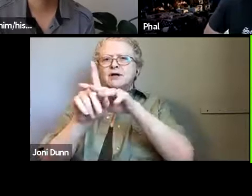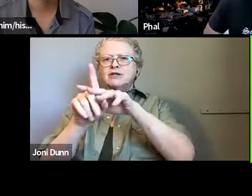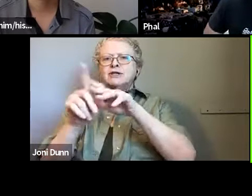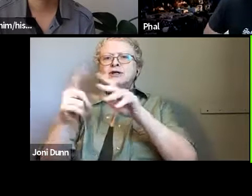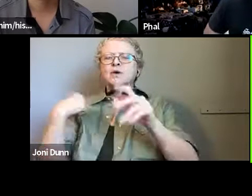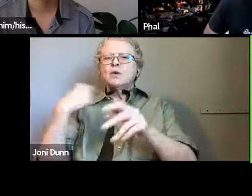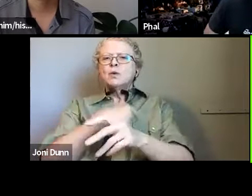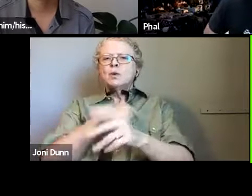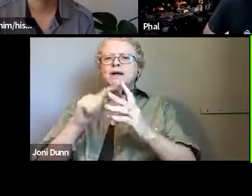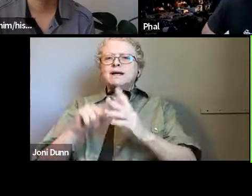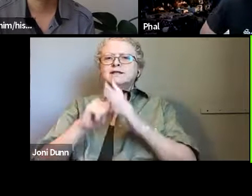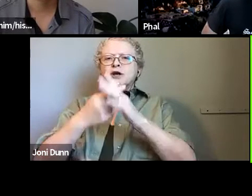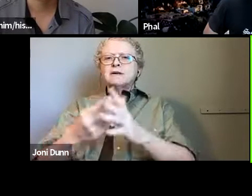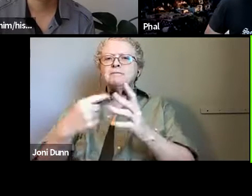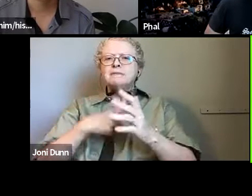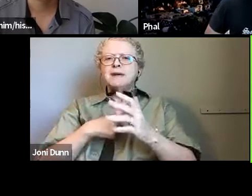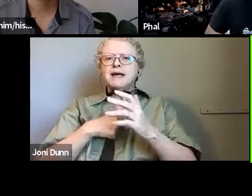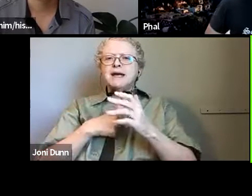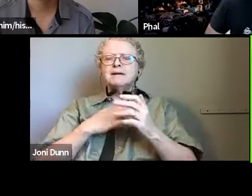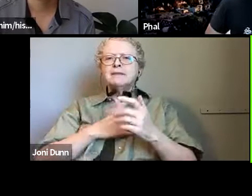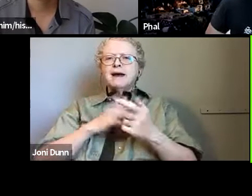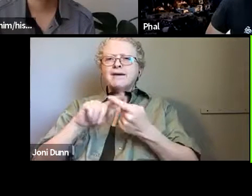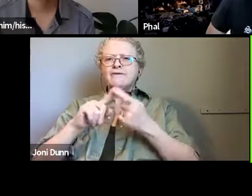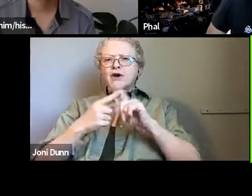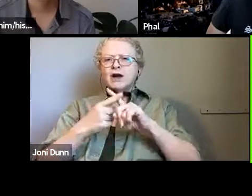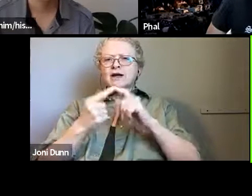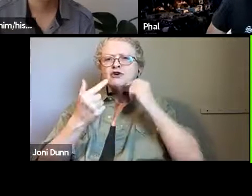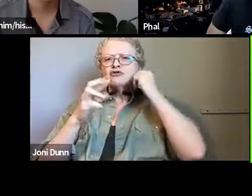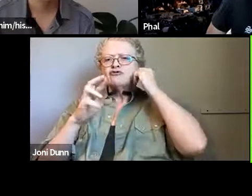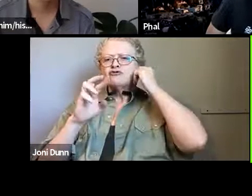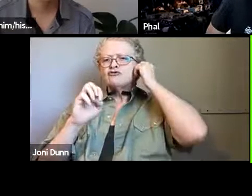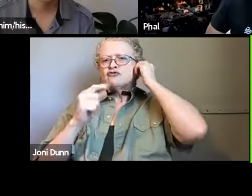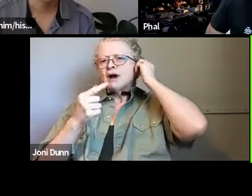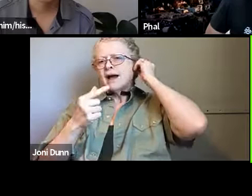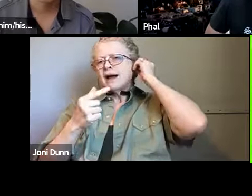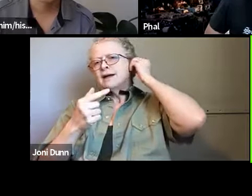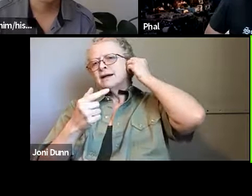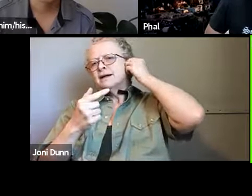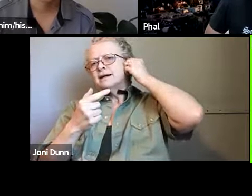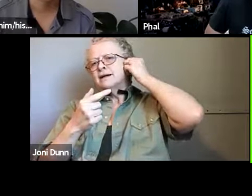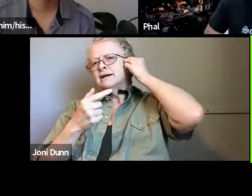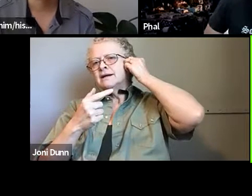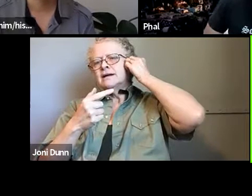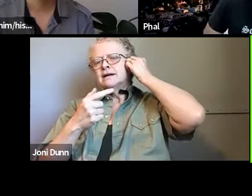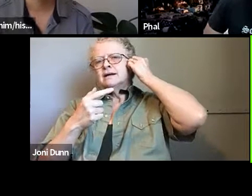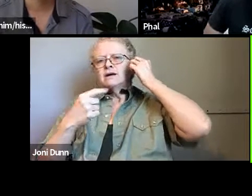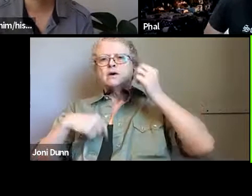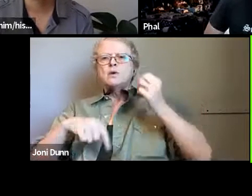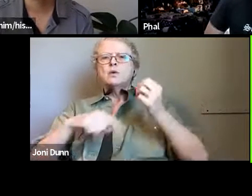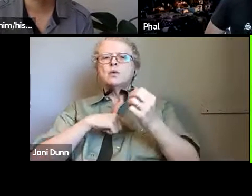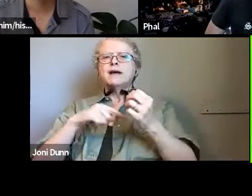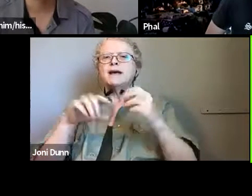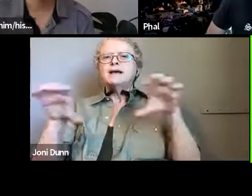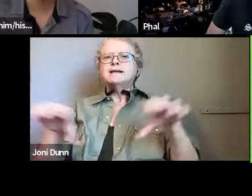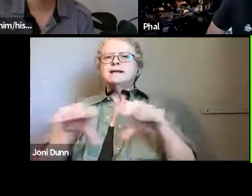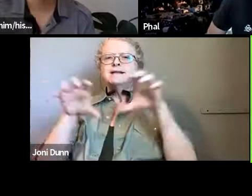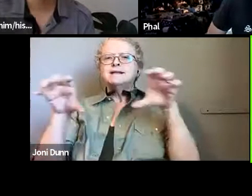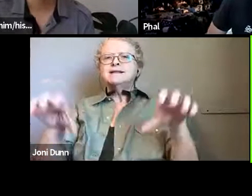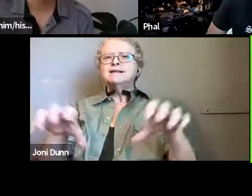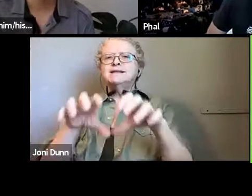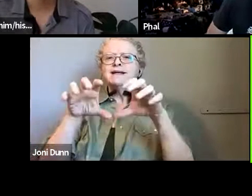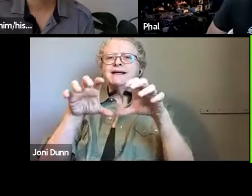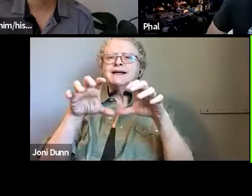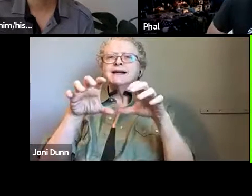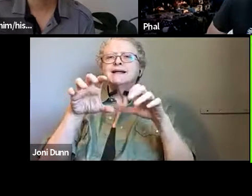me and my friend Greg Sindana, amazing organizer, we started doing town halls right when the escalation of anti-Asian racism